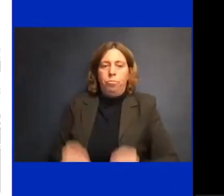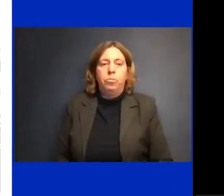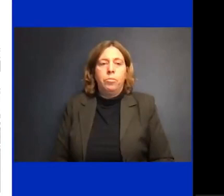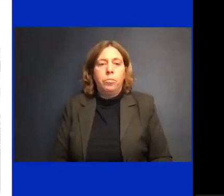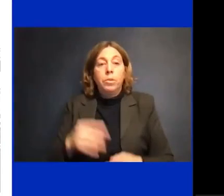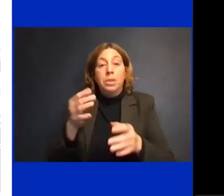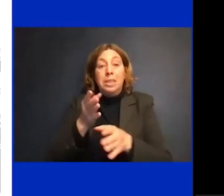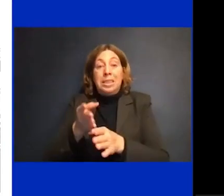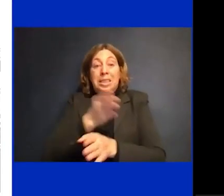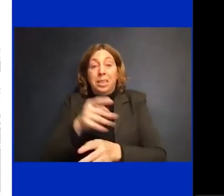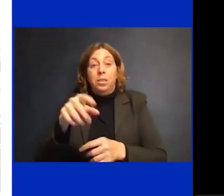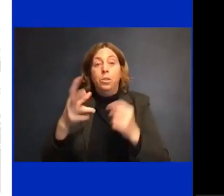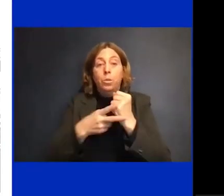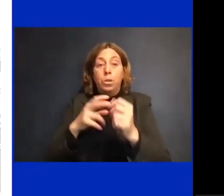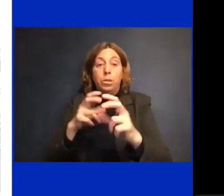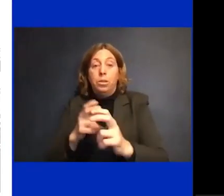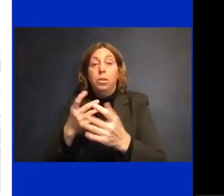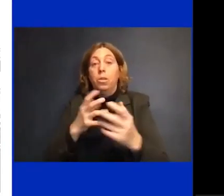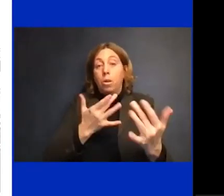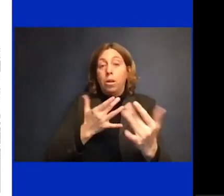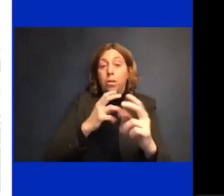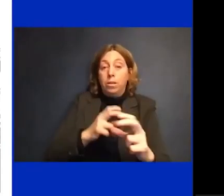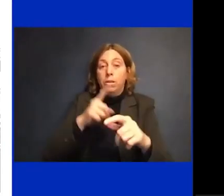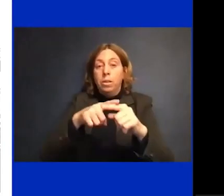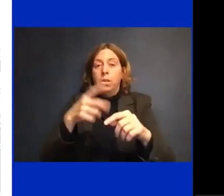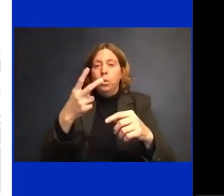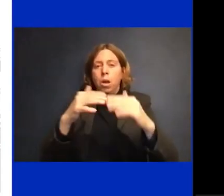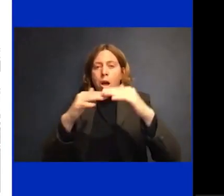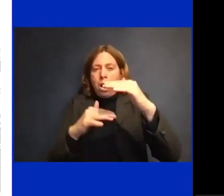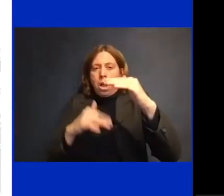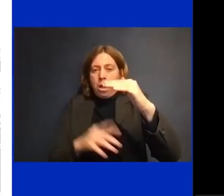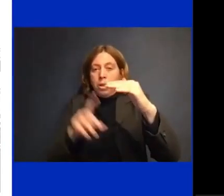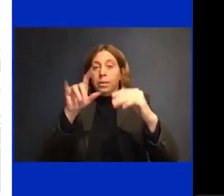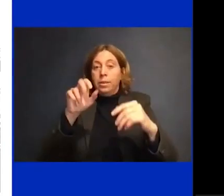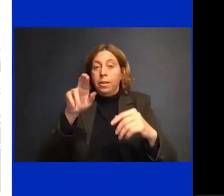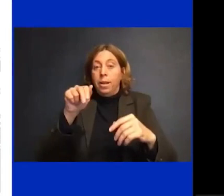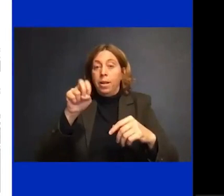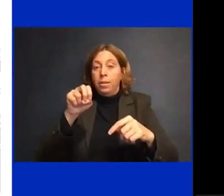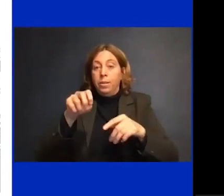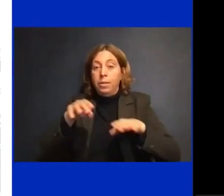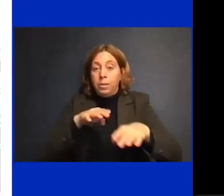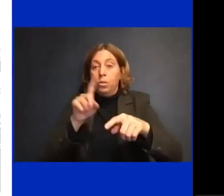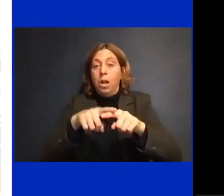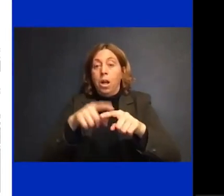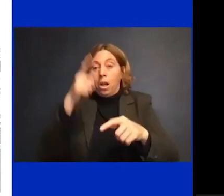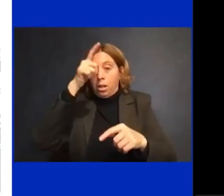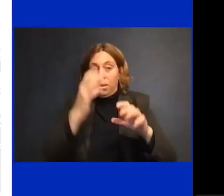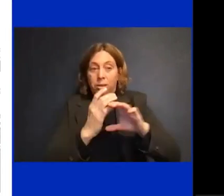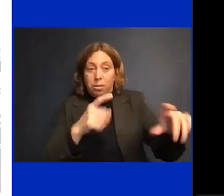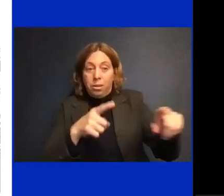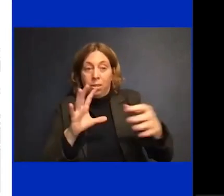Adjacent to the storage staging facility, 2 below-grade sections of Dyer Avenue or the Lincoln Tunnel Expressway